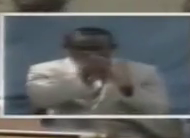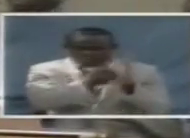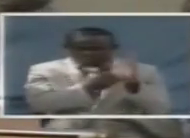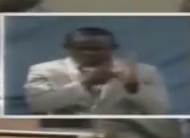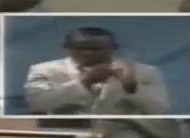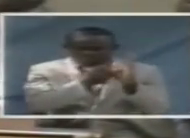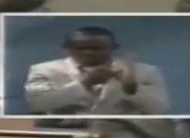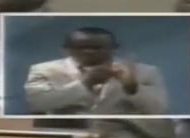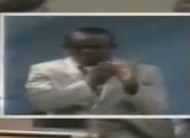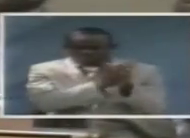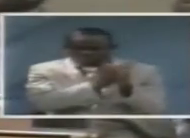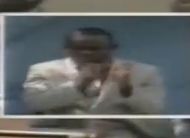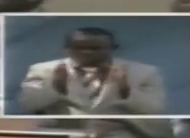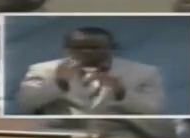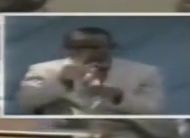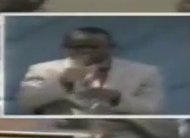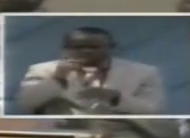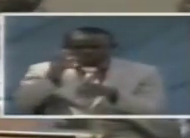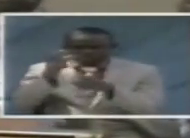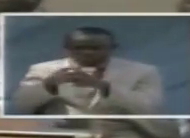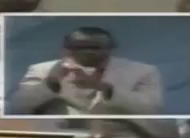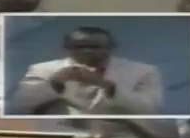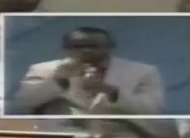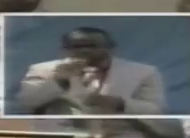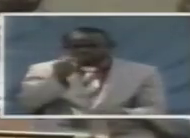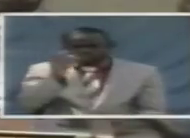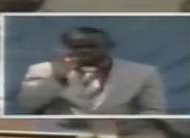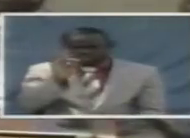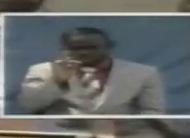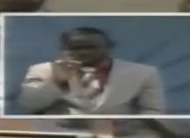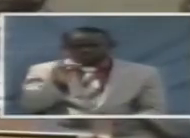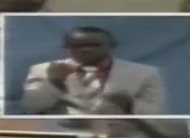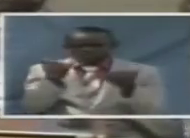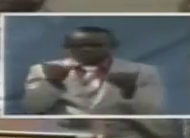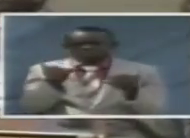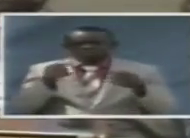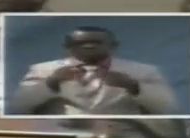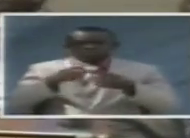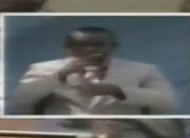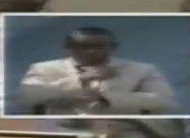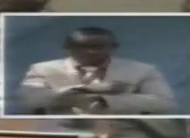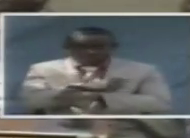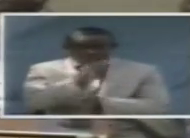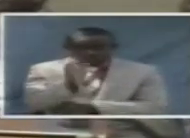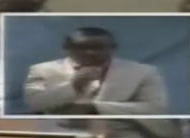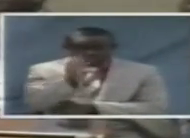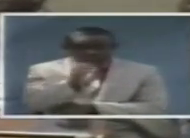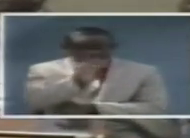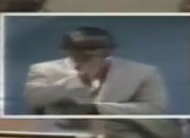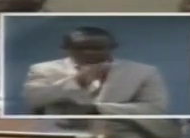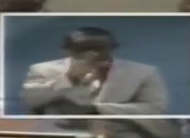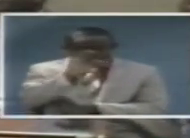to 31st December 2018, presented to the National Assembly on Friday, 29th